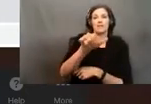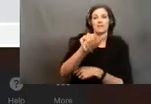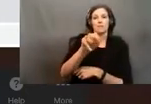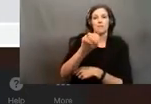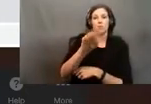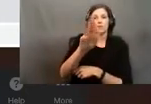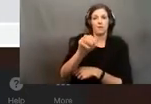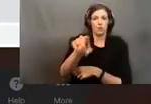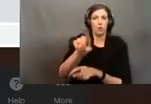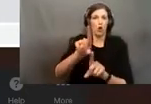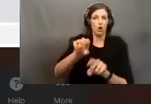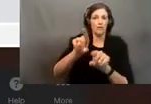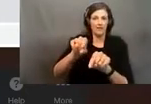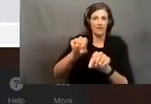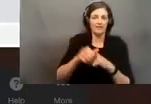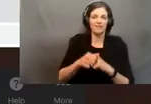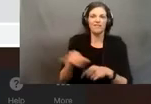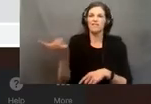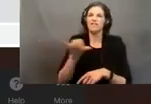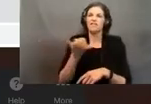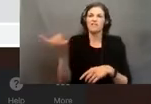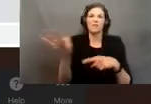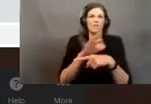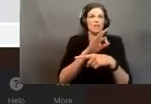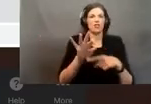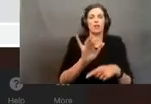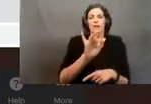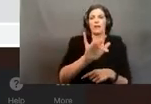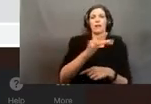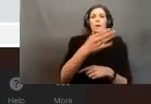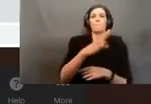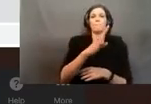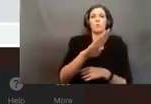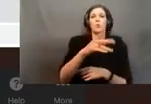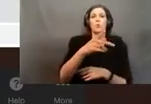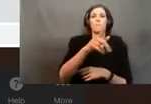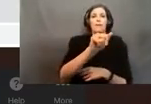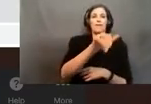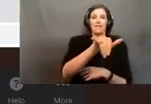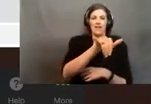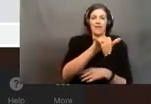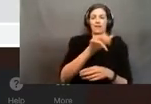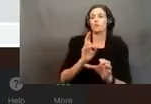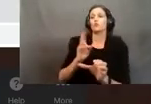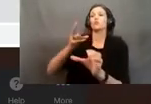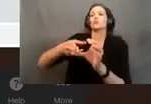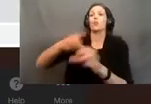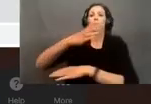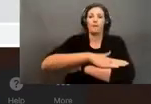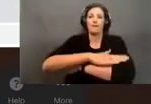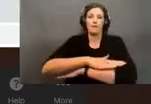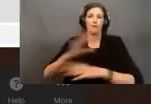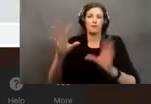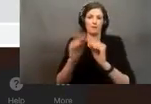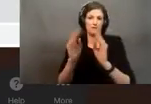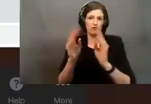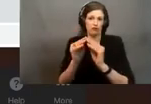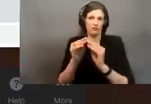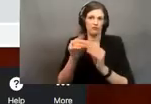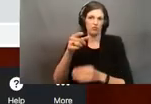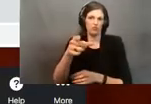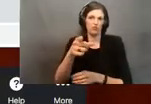It's the same functionality with clicking the blue play button to go into the table session that you choose to be participating in.